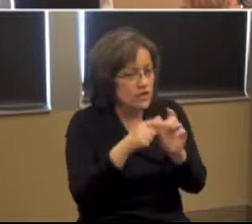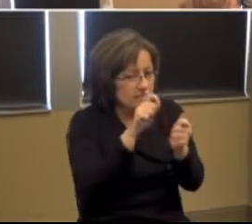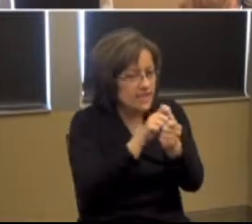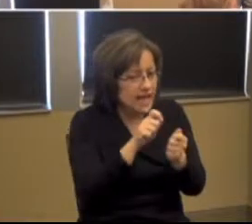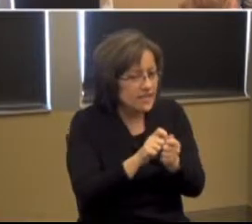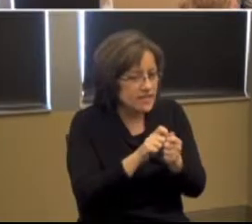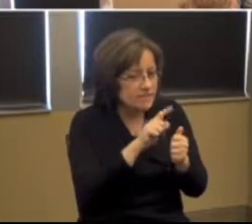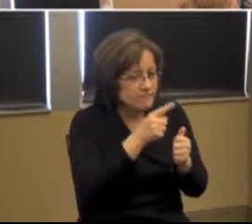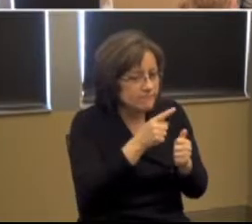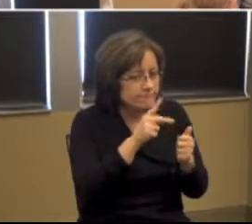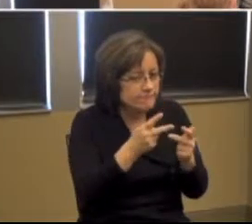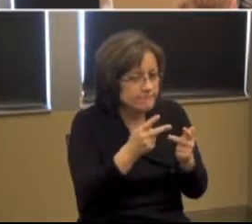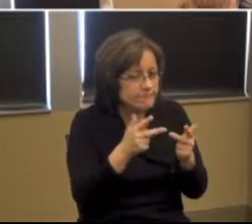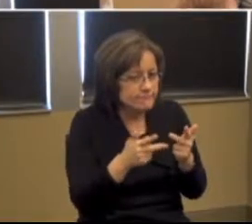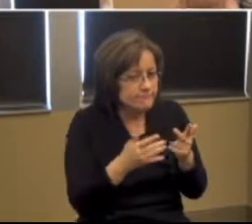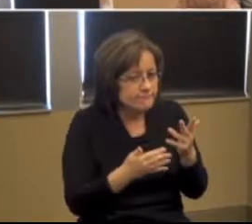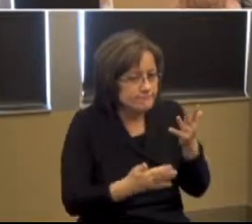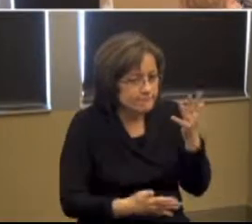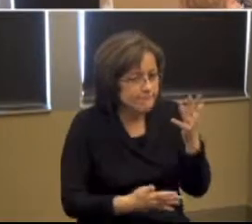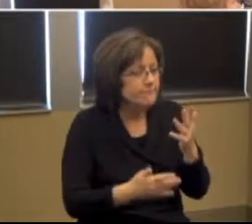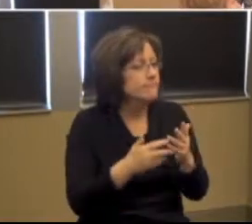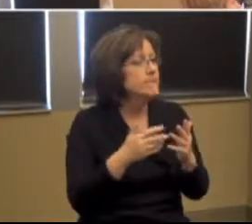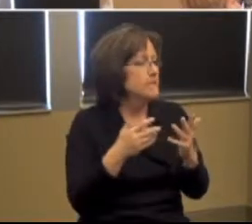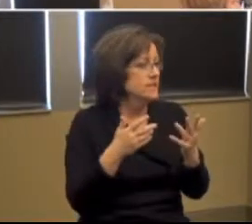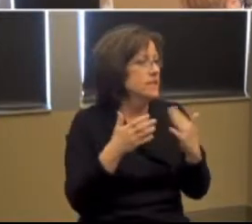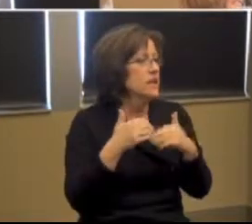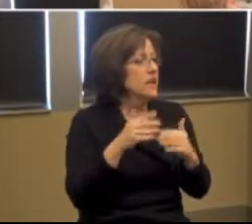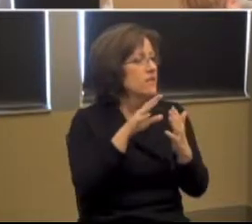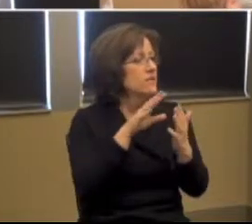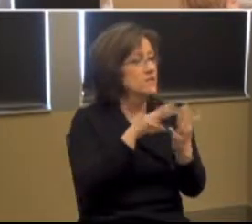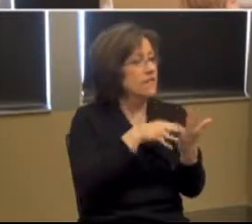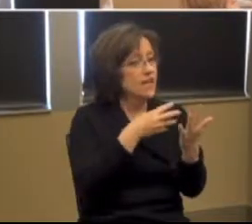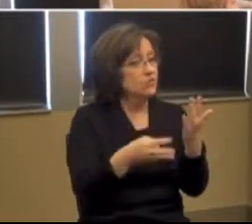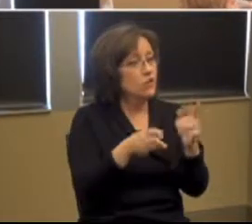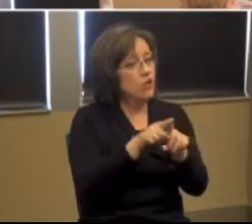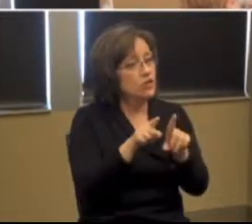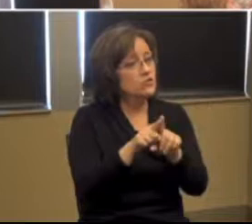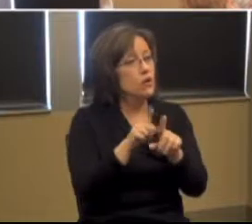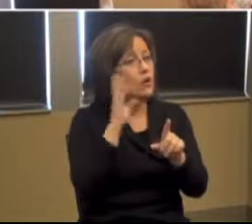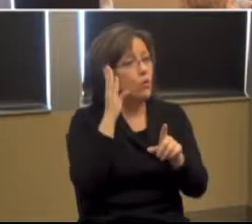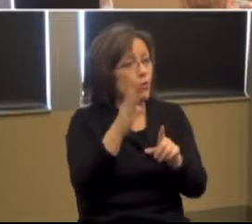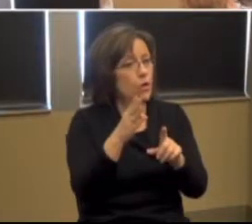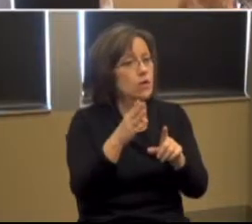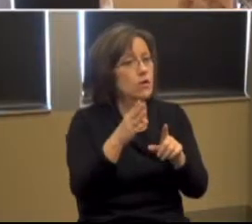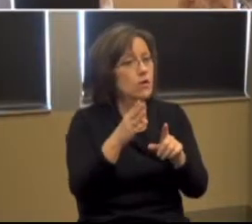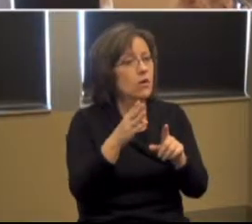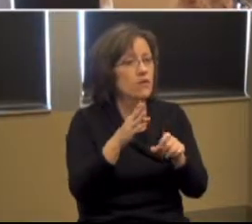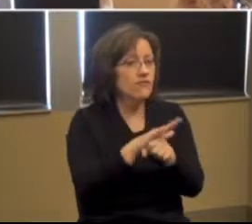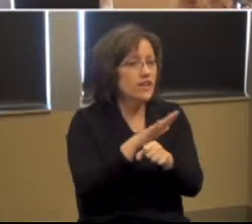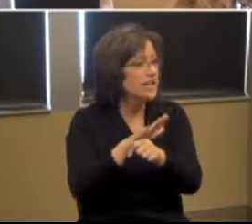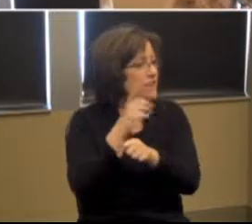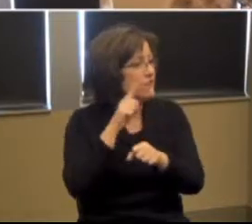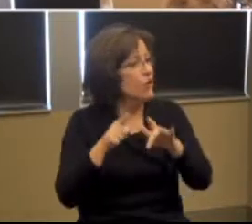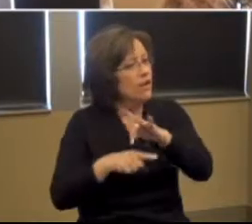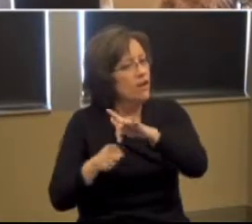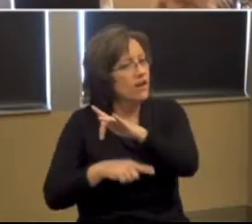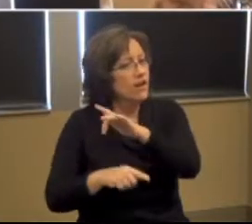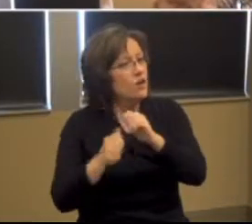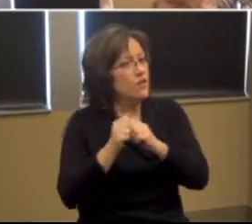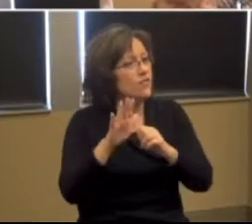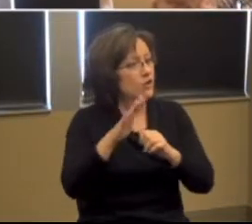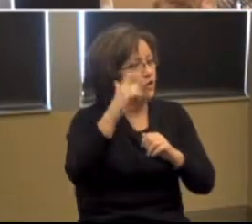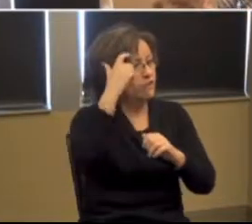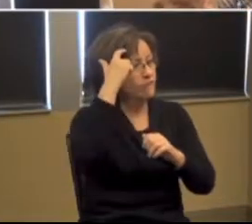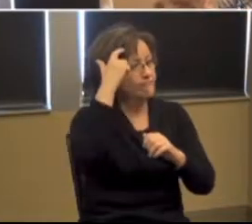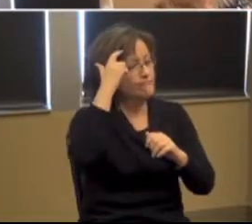be doing their tasks in. And the schedule compensates again for those deficits in executive functioning